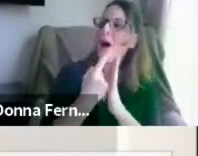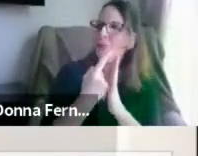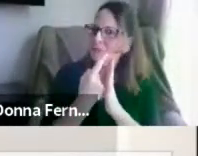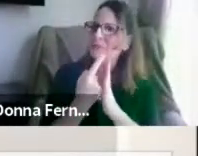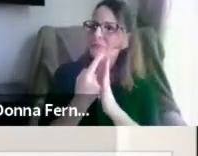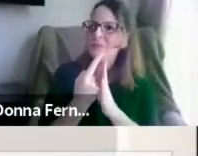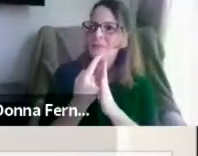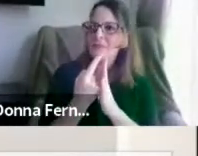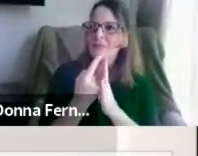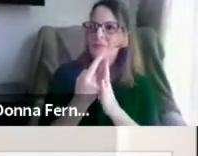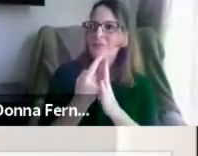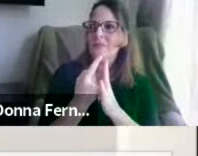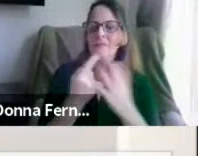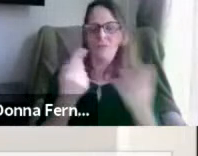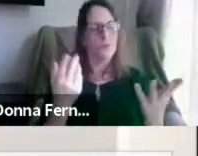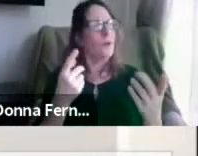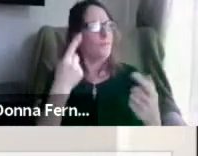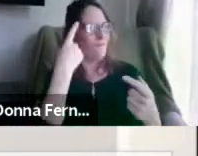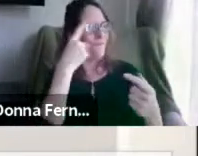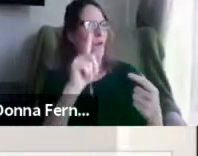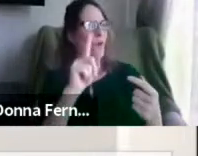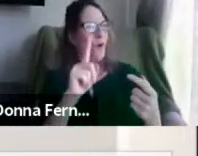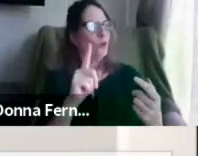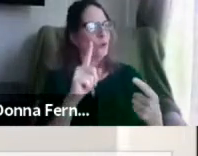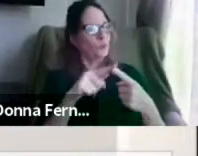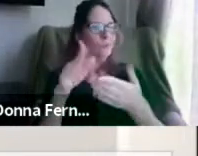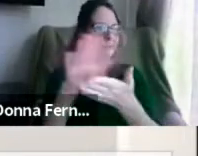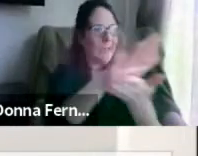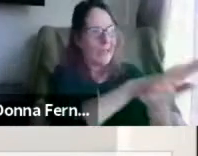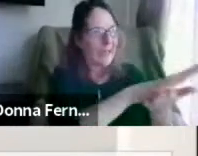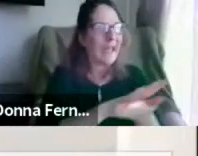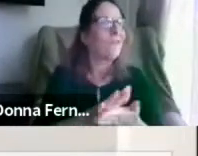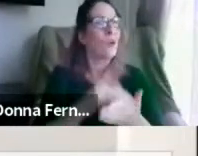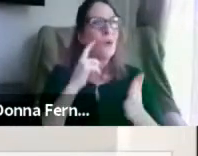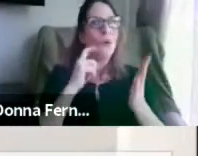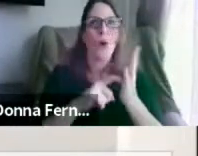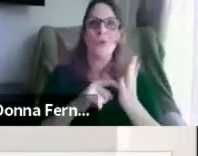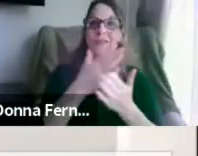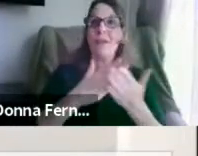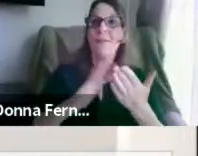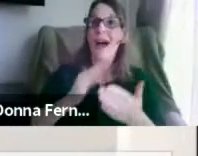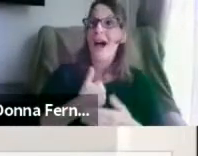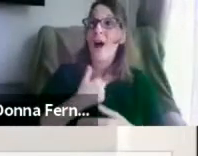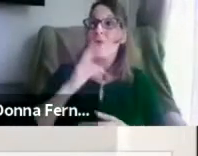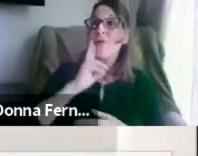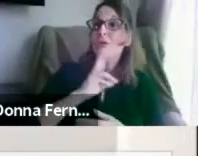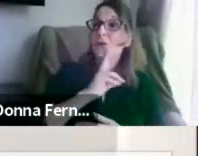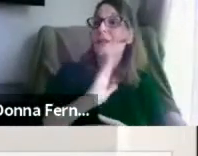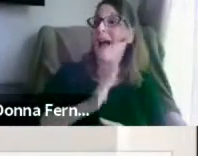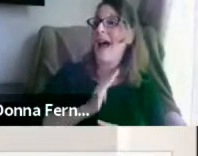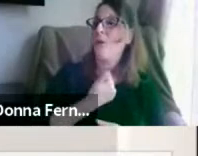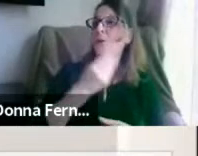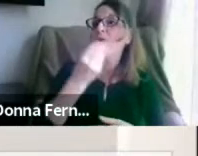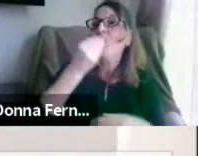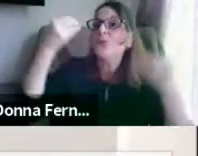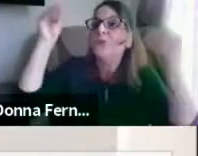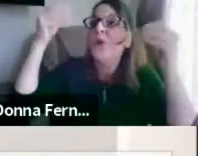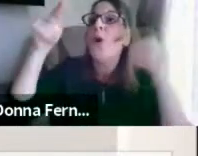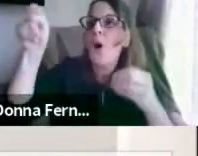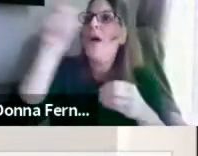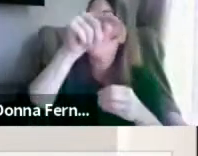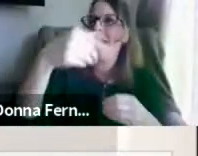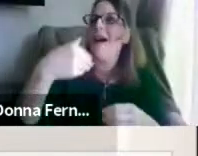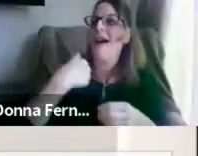doing so to facilitate proper sanitation measures. If you've noticed, some of our restaurants and our grocery stores around the area do